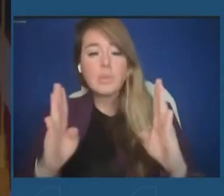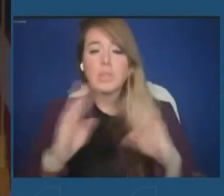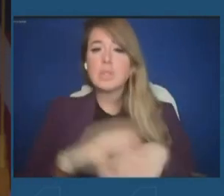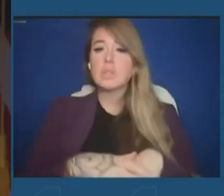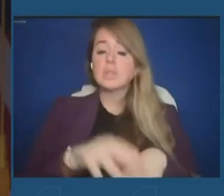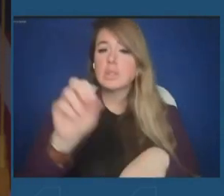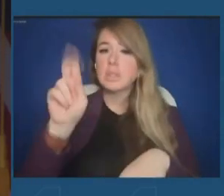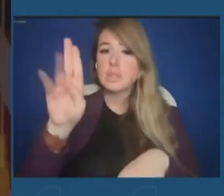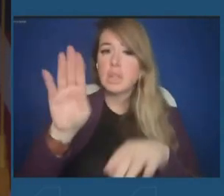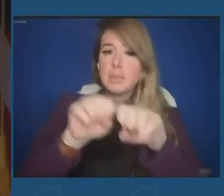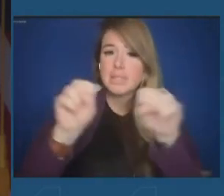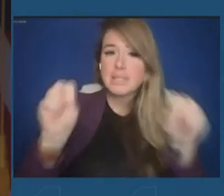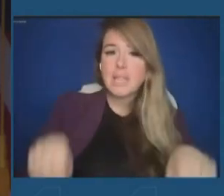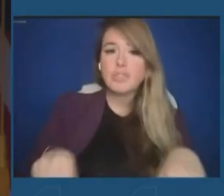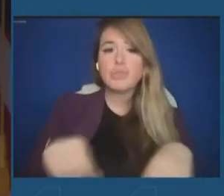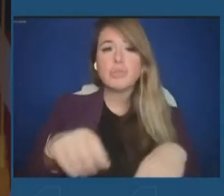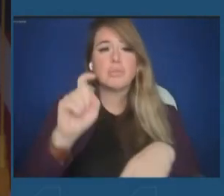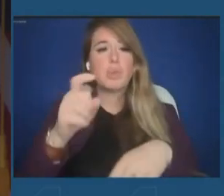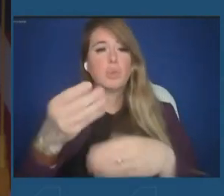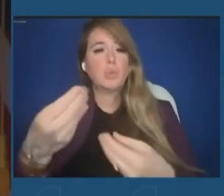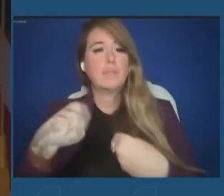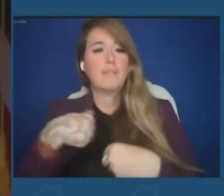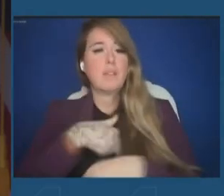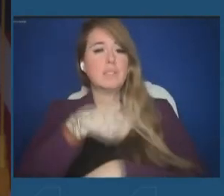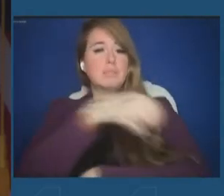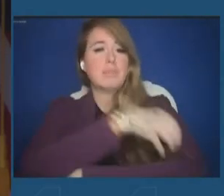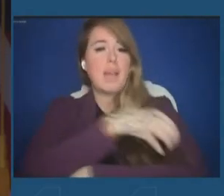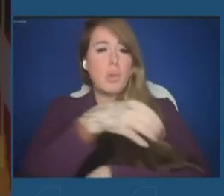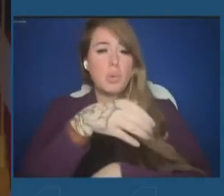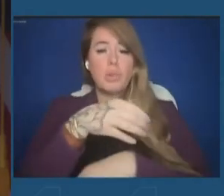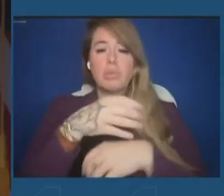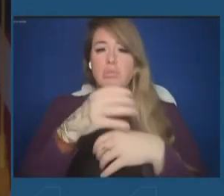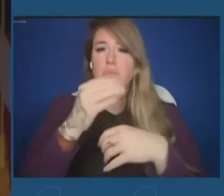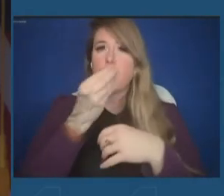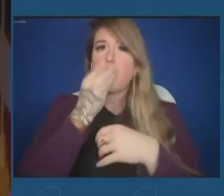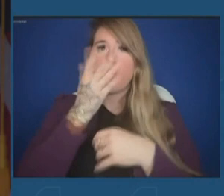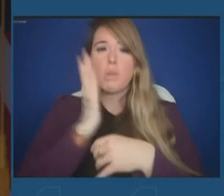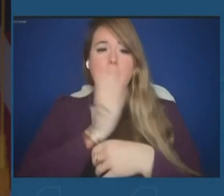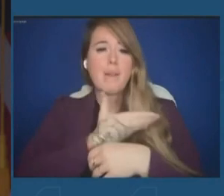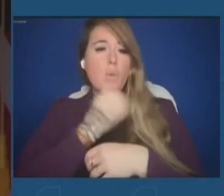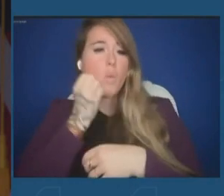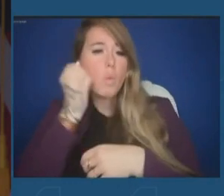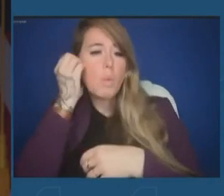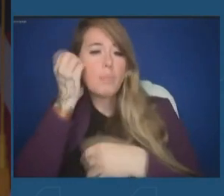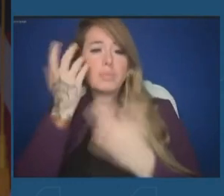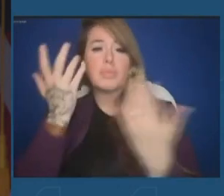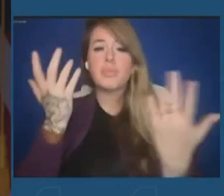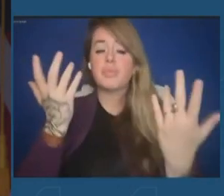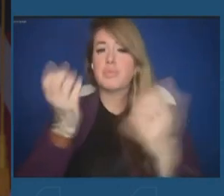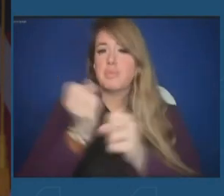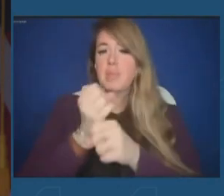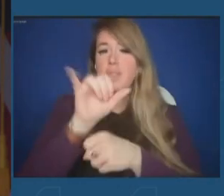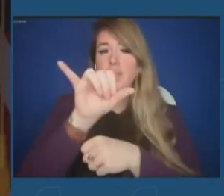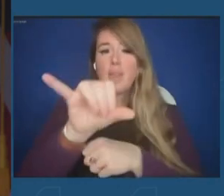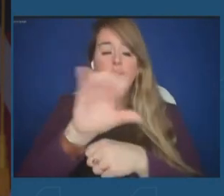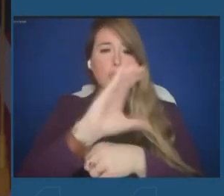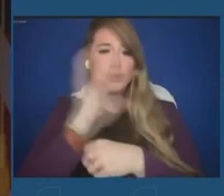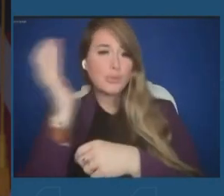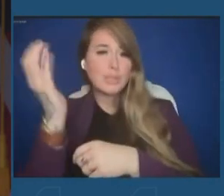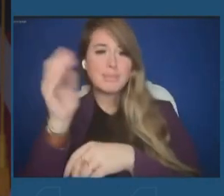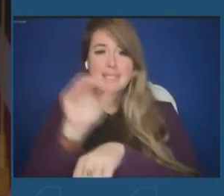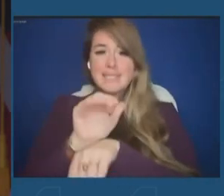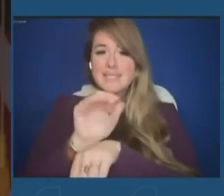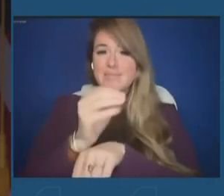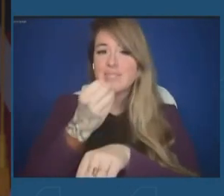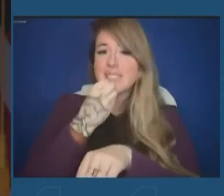substations that are supposed to give us the power to warm our homes, make that Christmas Eve dinner, the Christmas